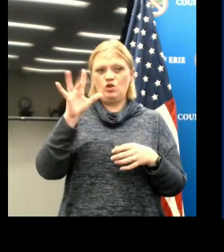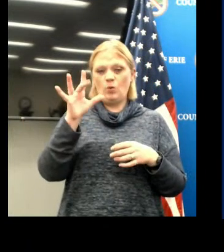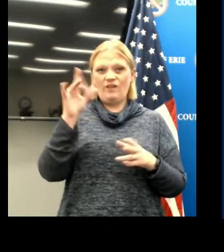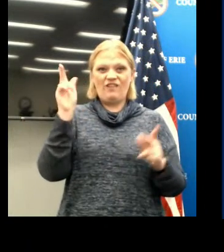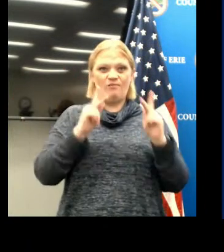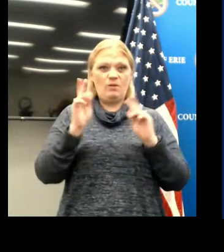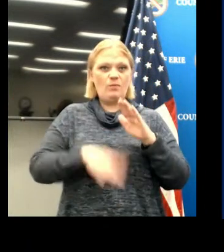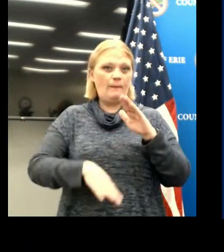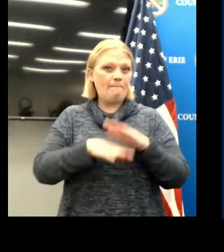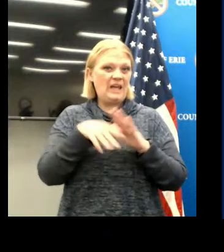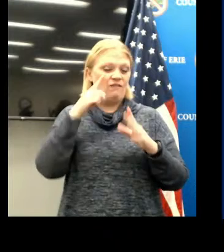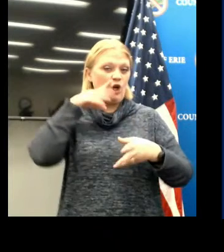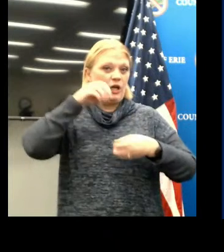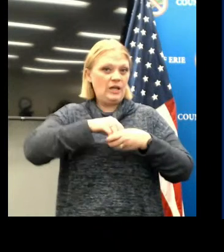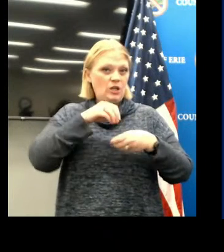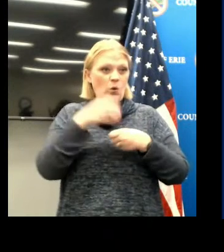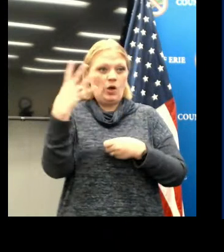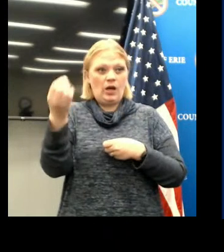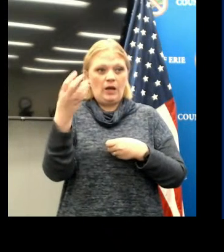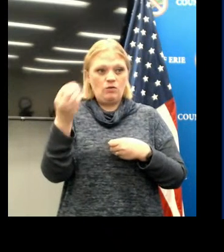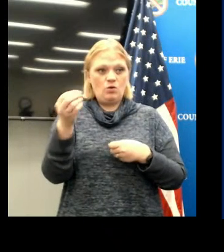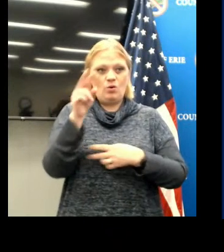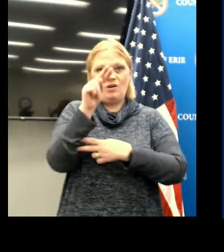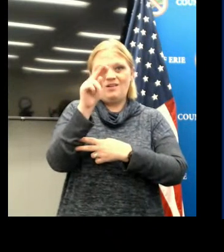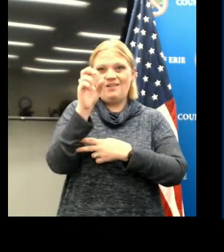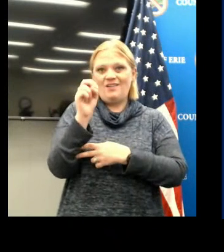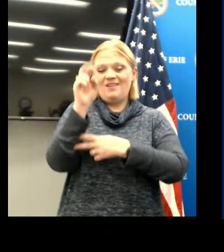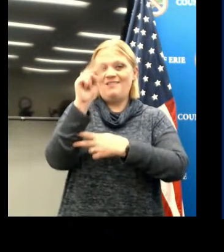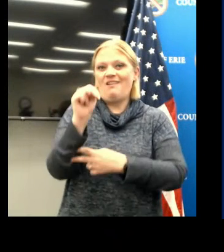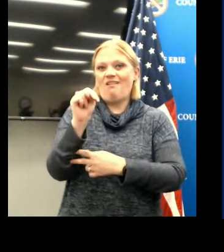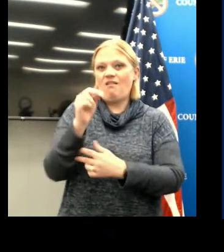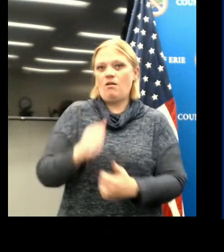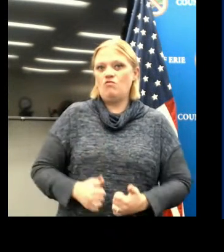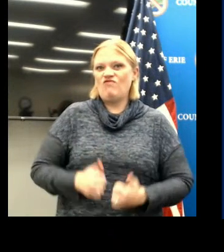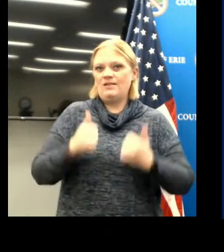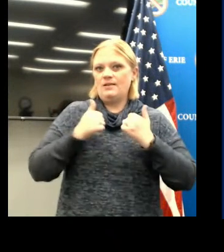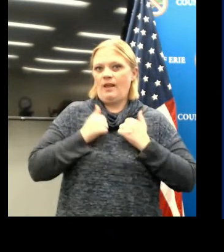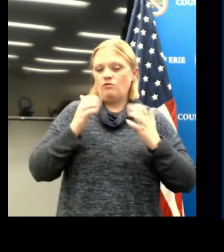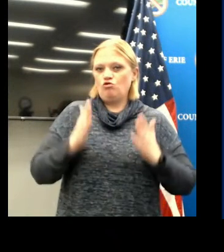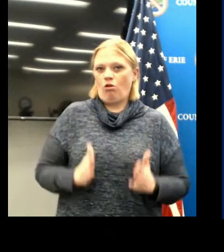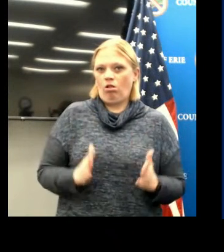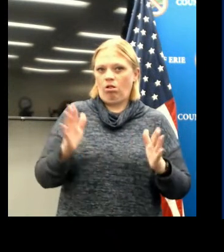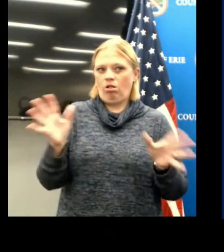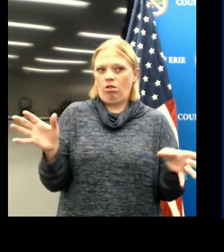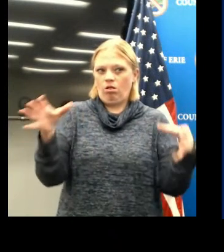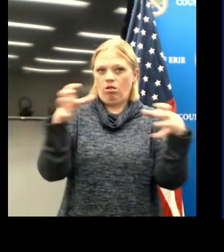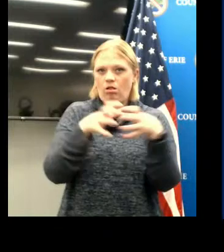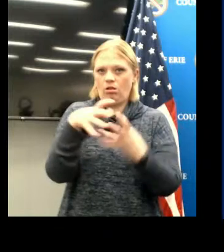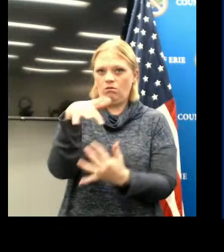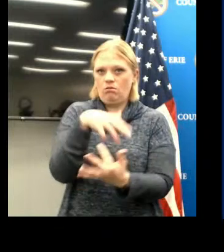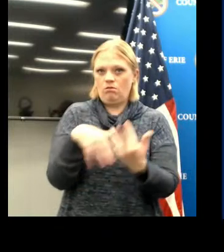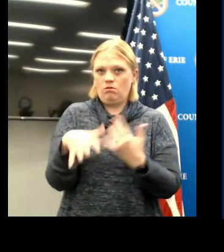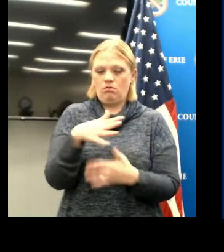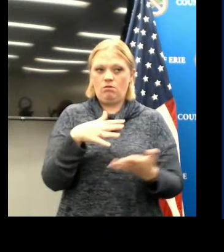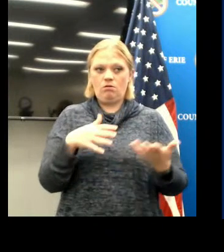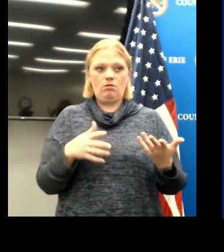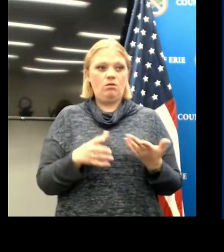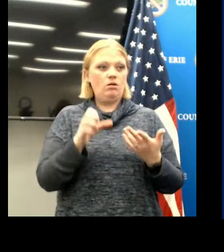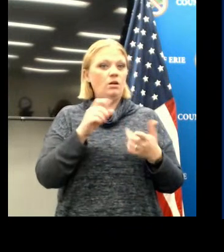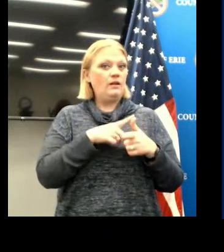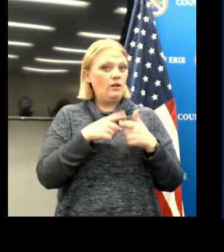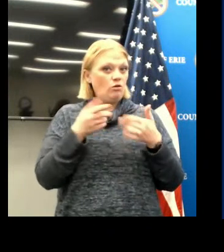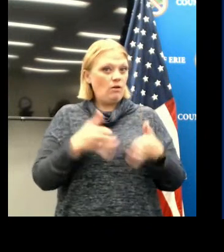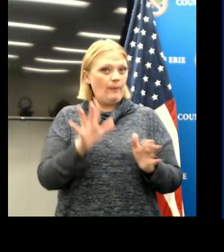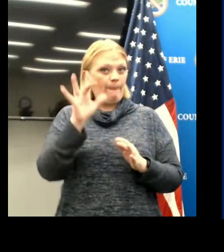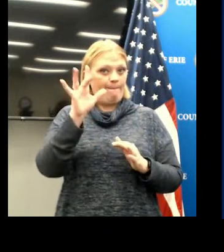people maximum for indoor and outdoor non-residential gatherings. So if you have a non-residential gathering, you are allowed